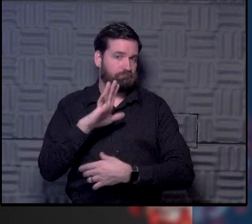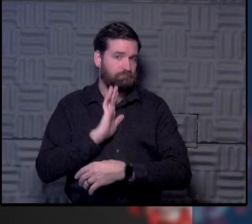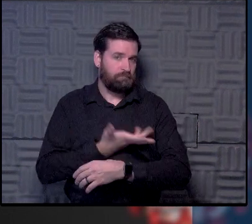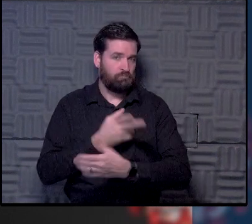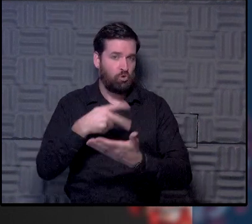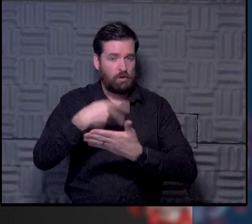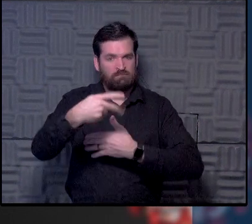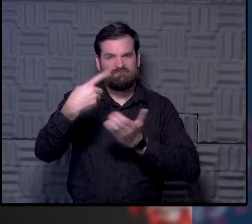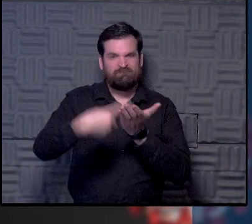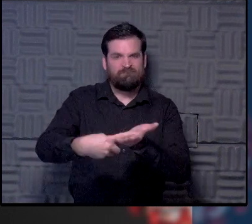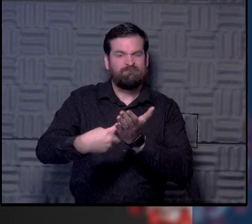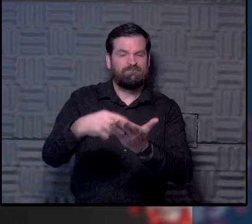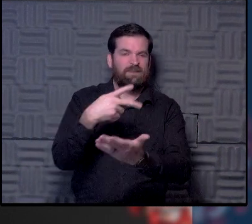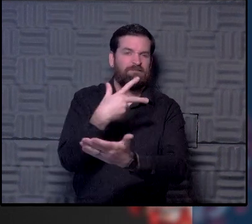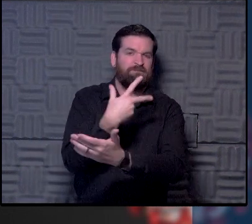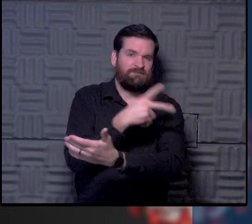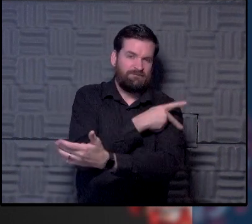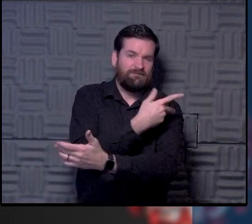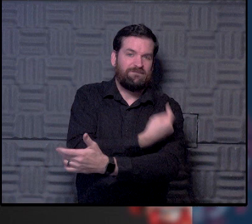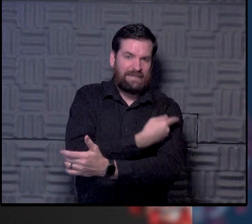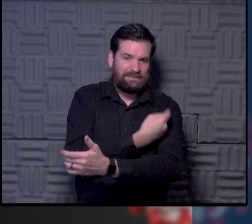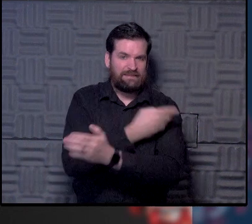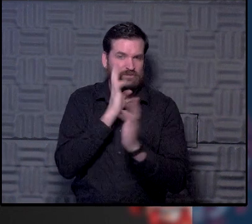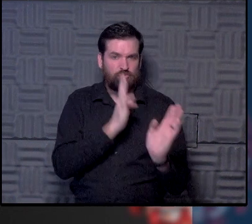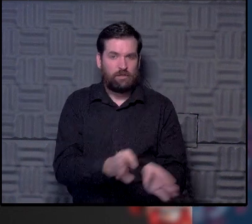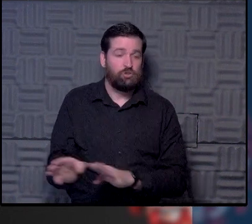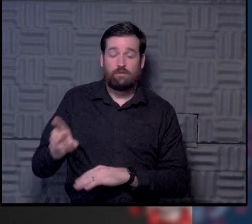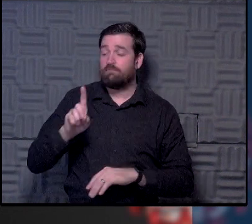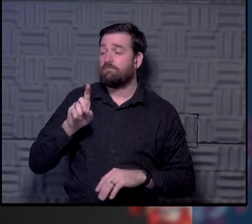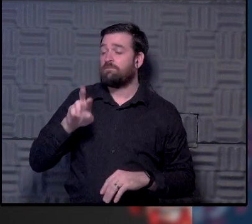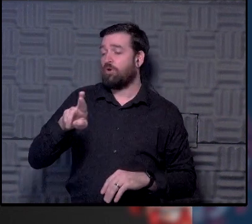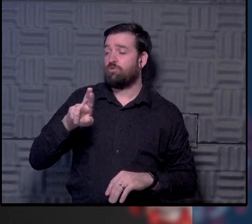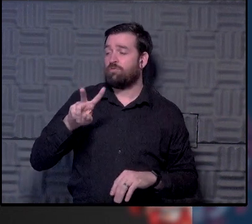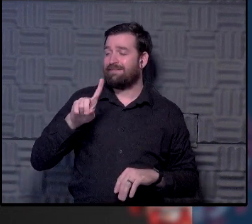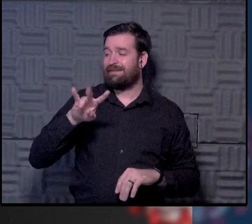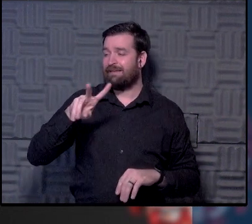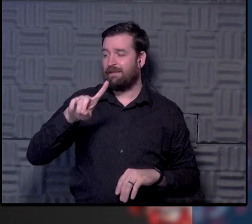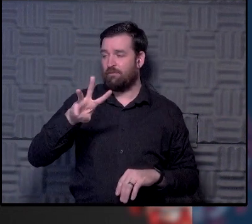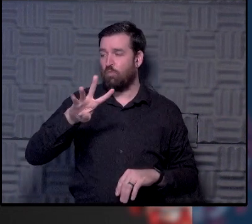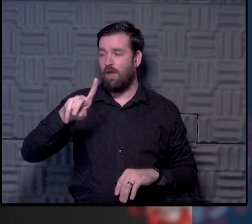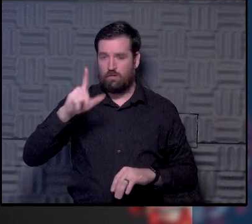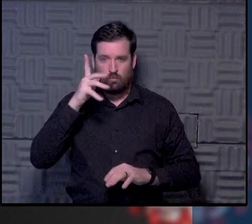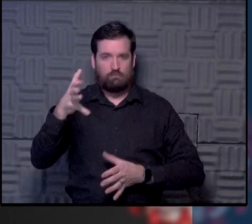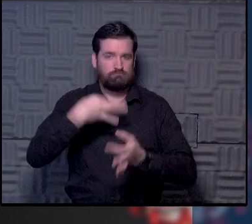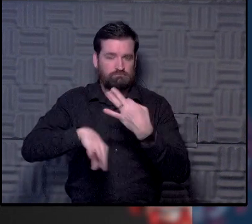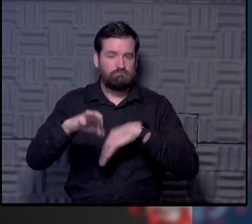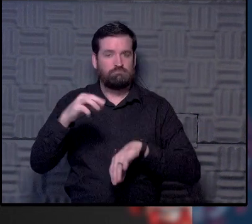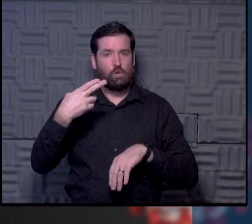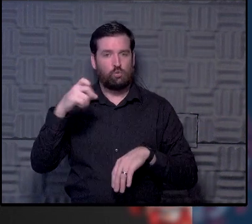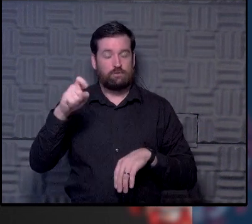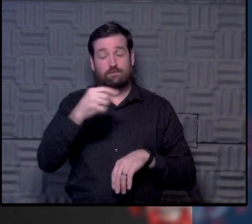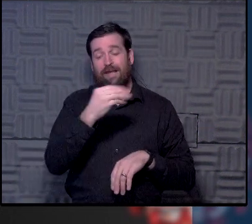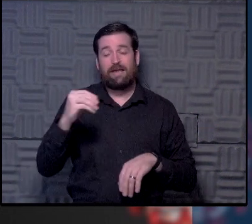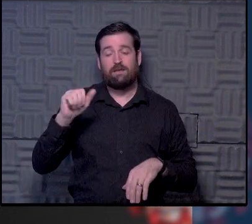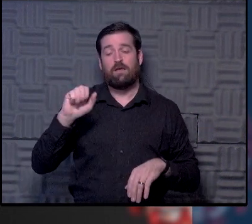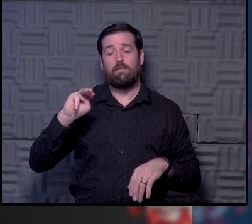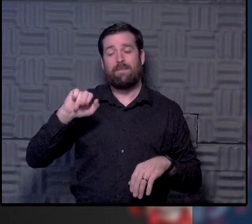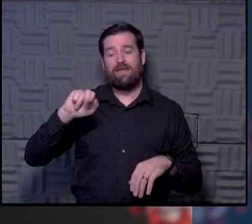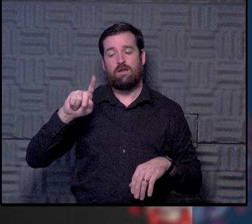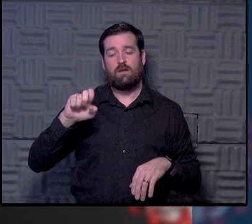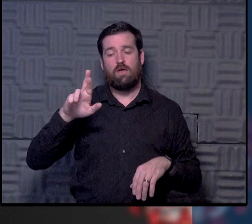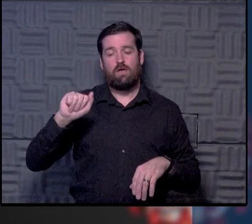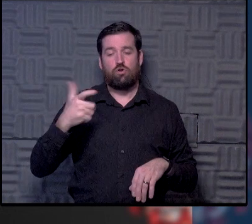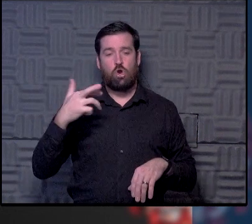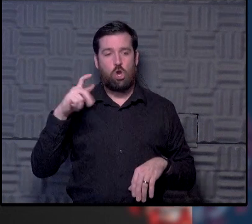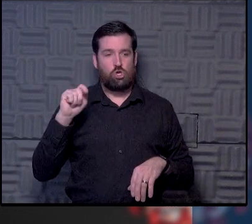about the vaccination strategy here in the state of Kansas. David Weil will be helping host, along with, of course, Doc Hawk, and Amanda Gardner, our Director of Quality and